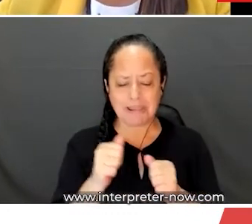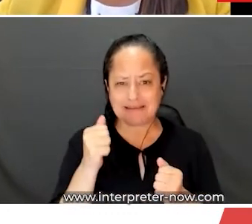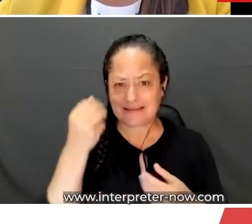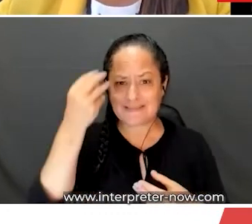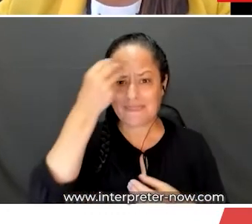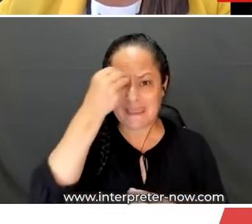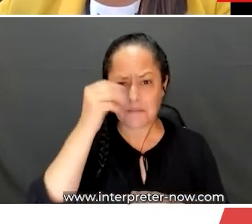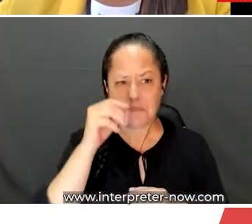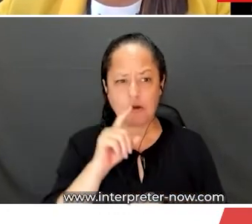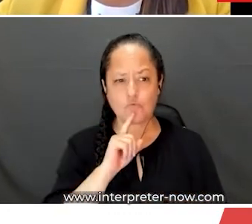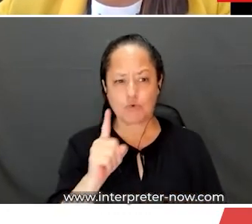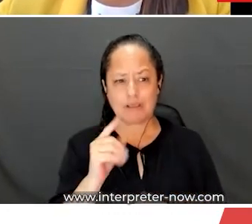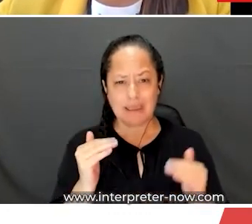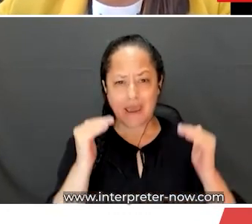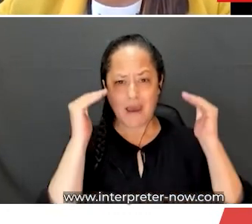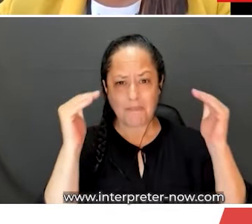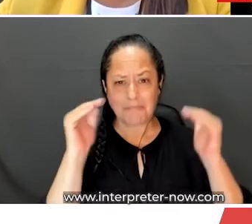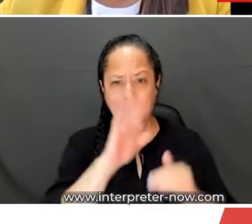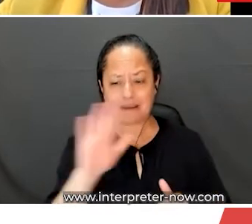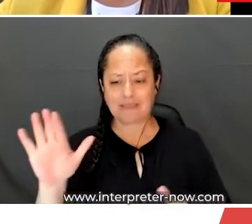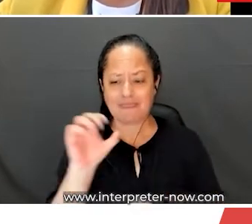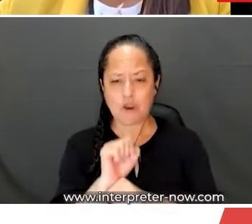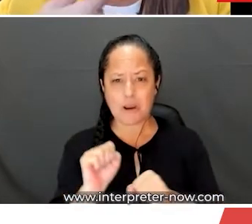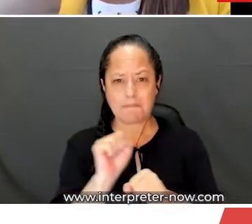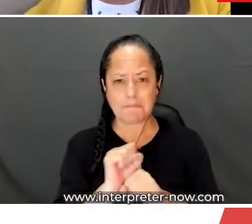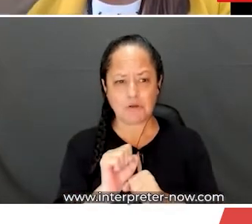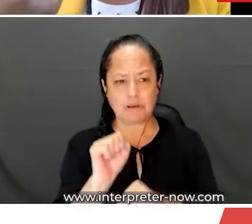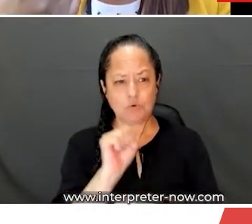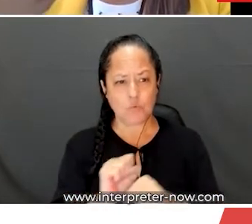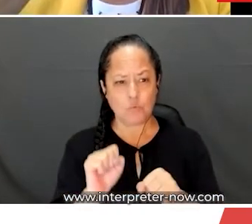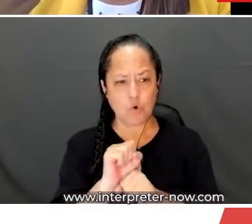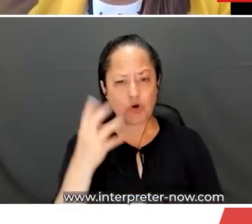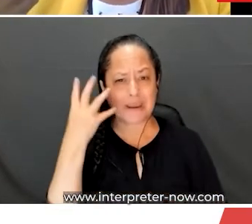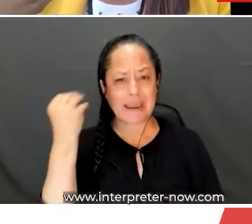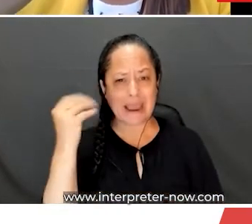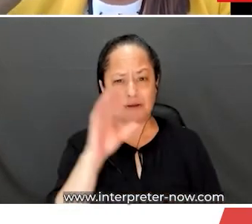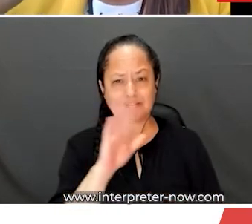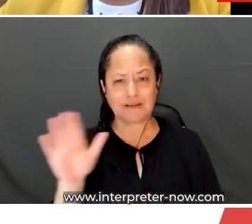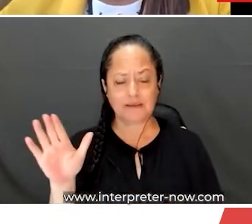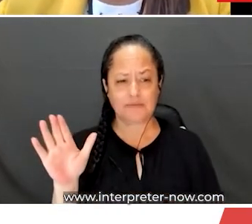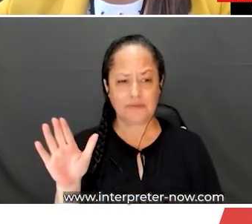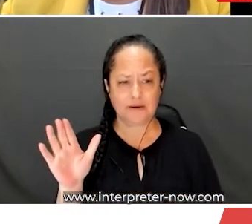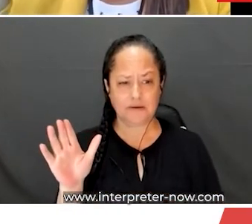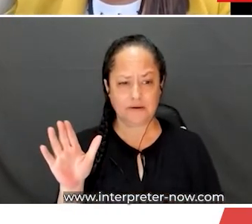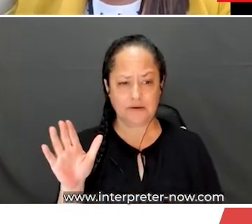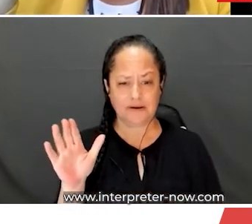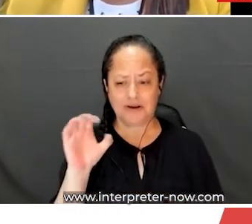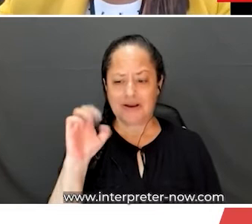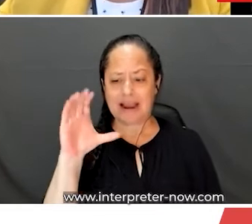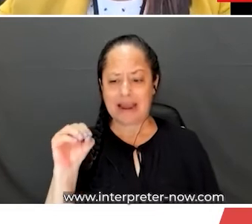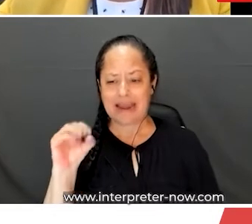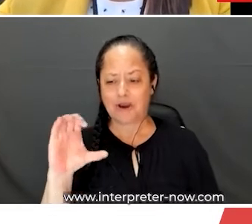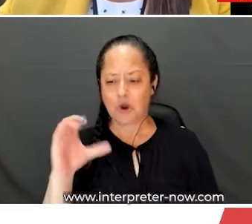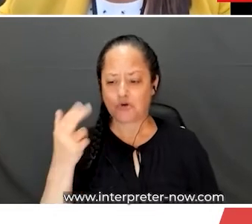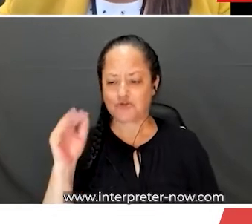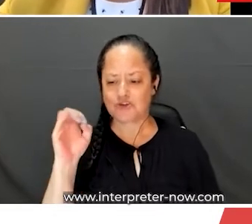when really uplifting their employees, and then working outside their own echo chamber of,